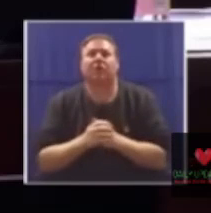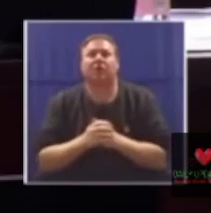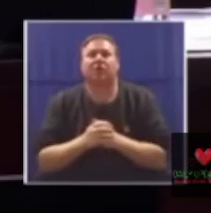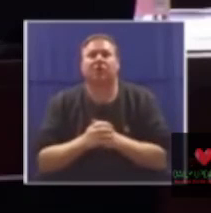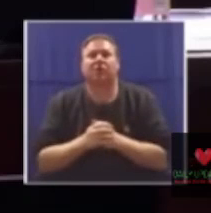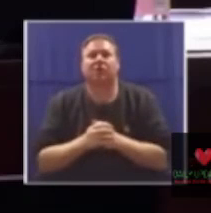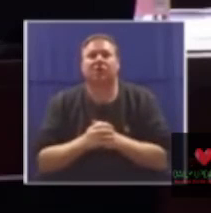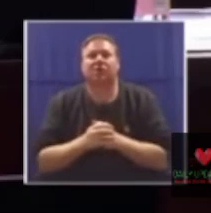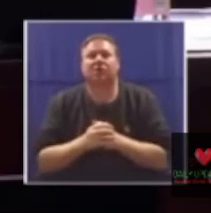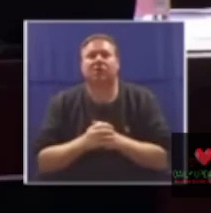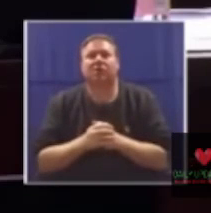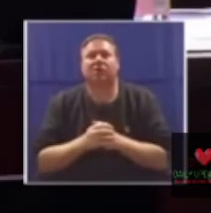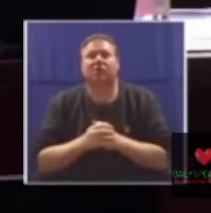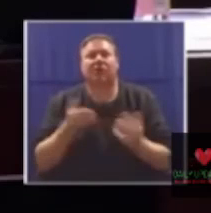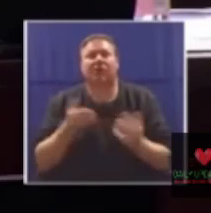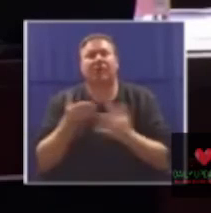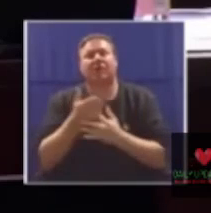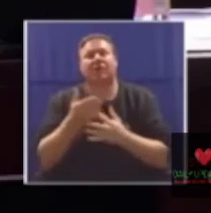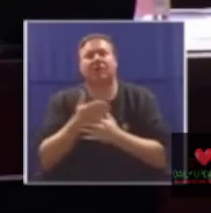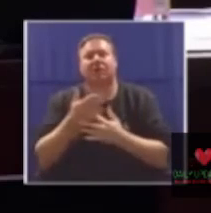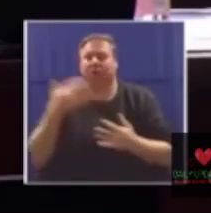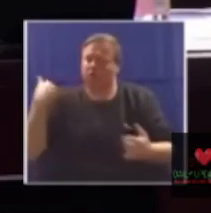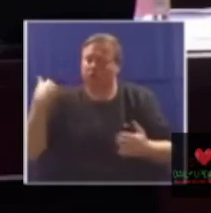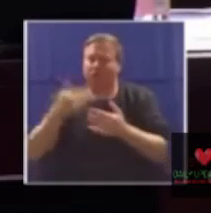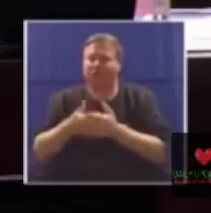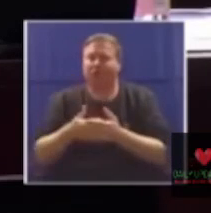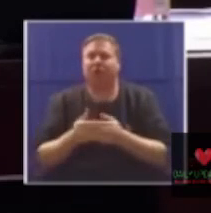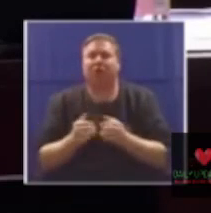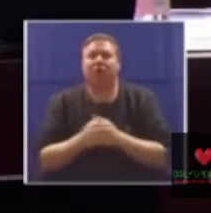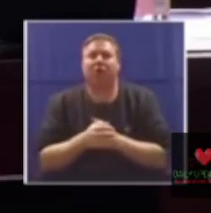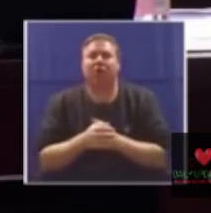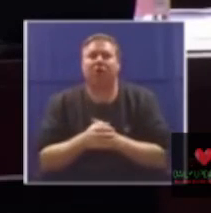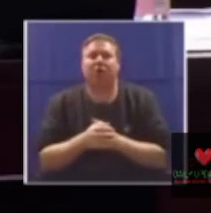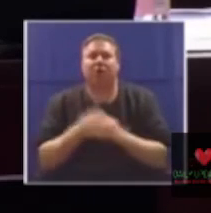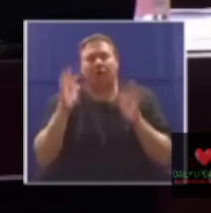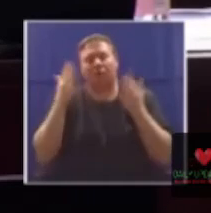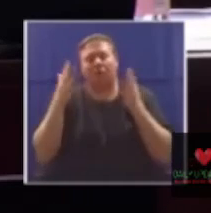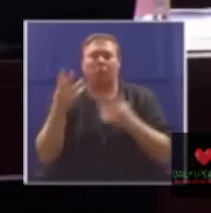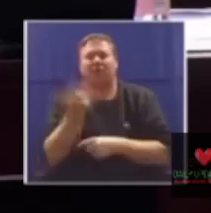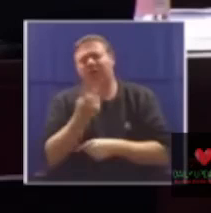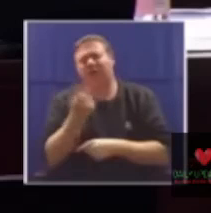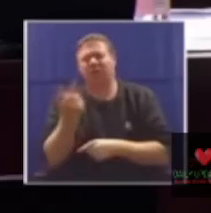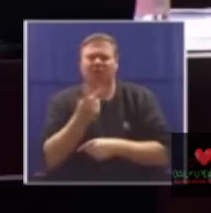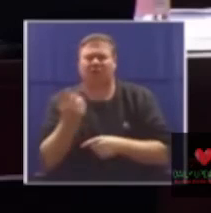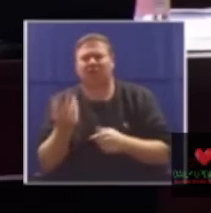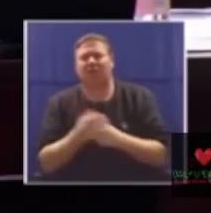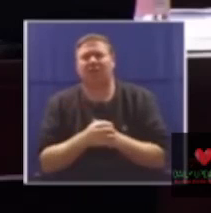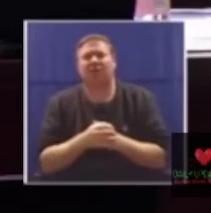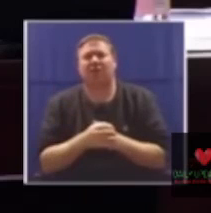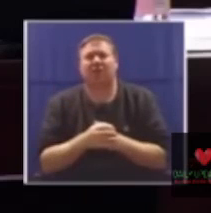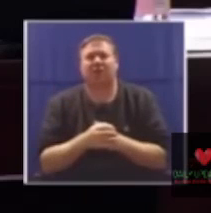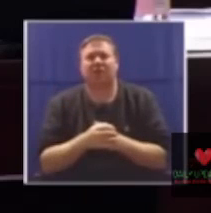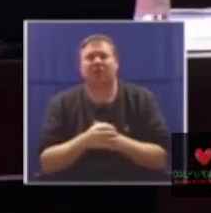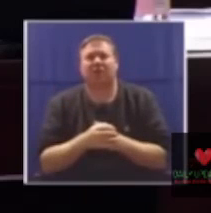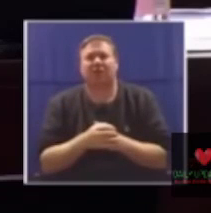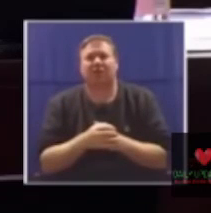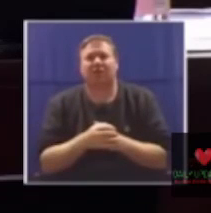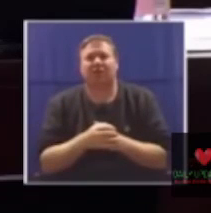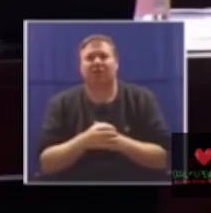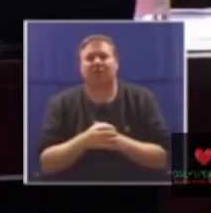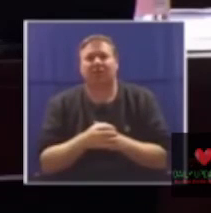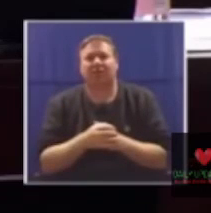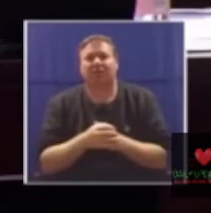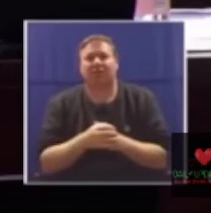Your interventions thus far, despite you like applauding each other and patronizing each other